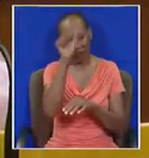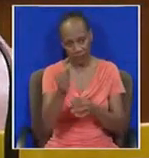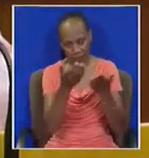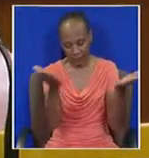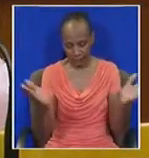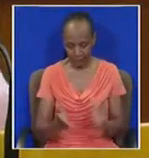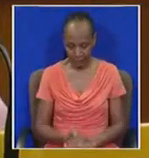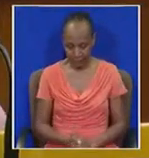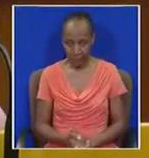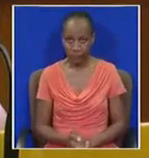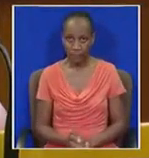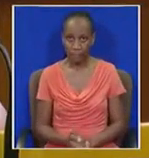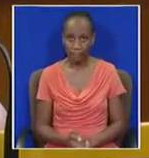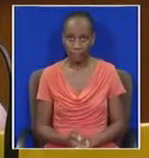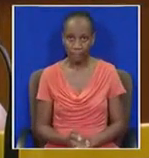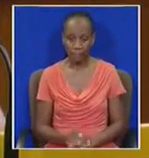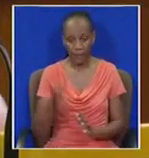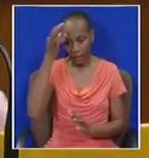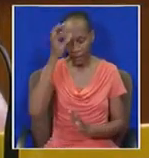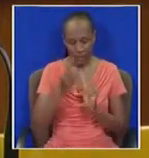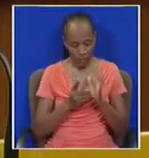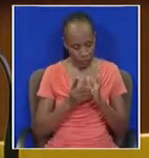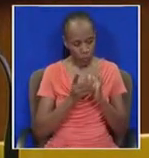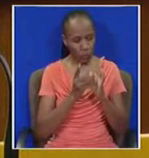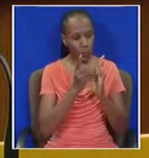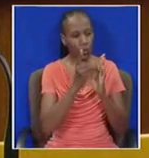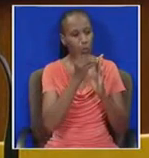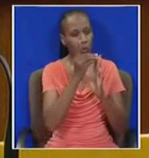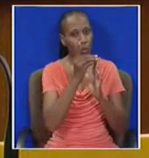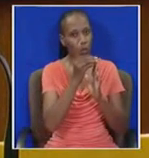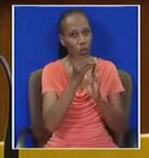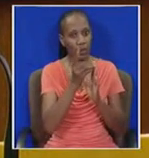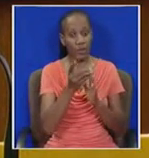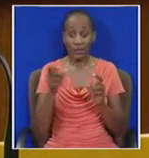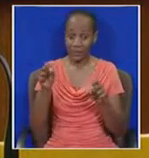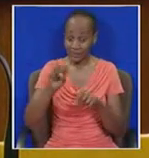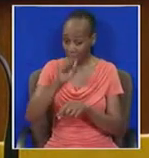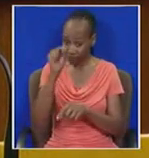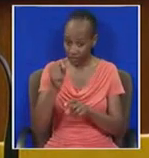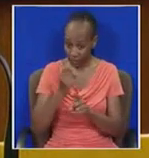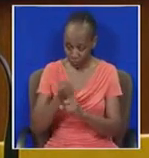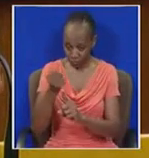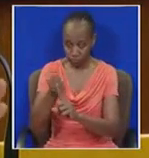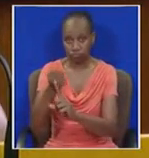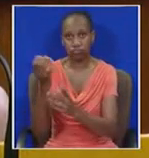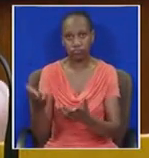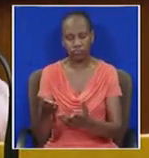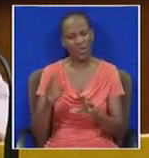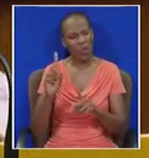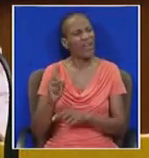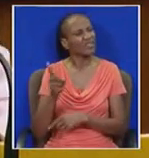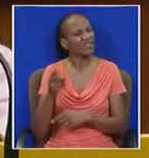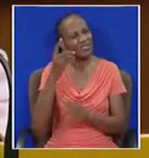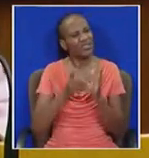Africans, a developmental state, which is what South Africa is pursuing, is one that is determined